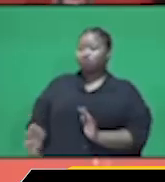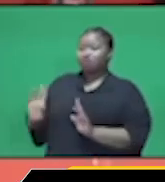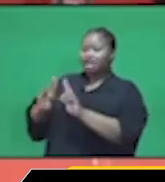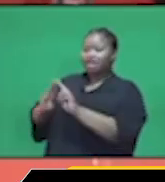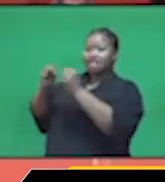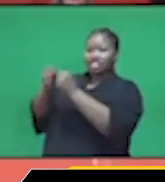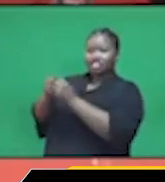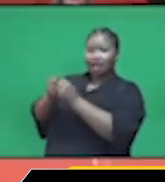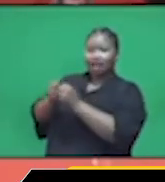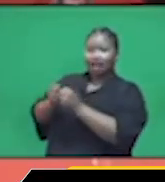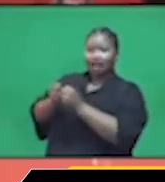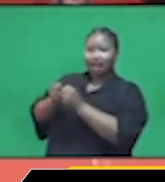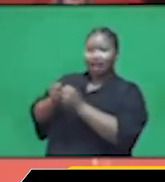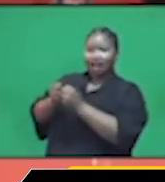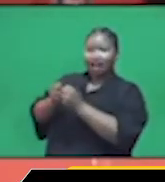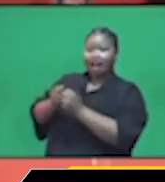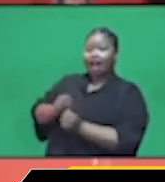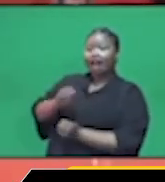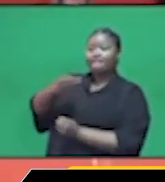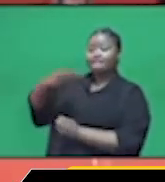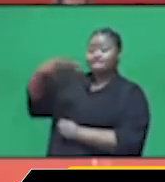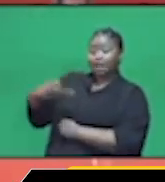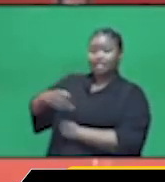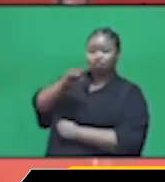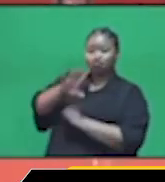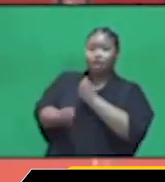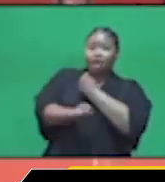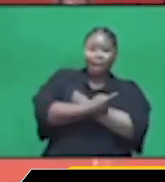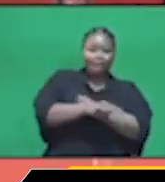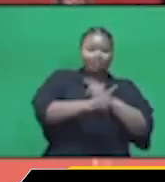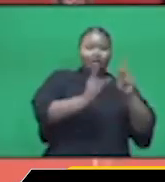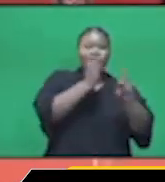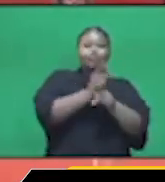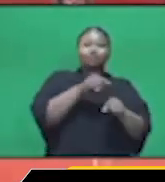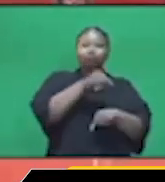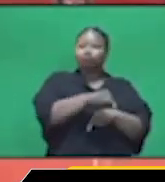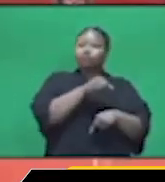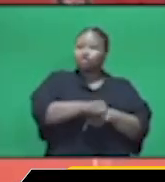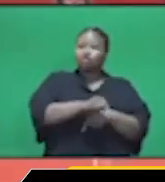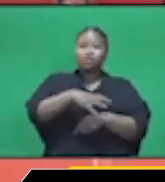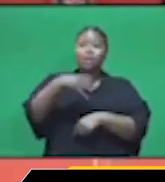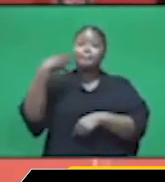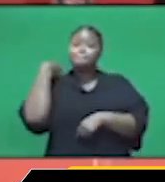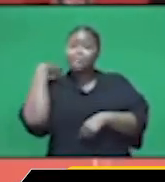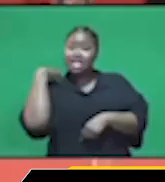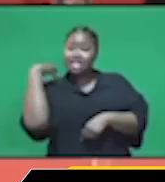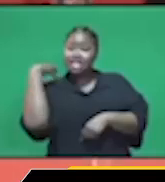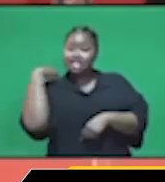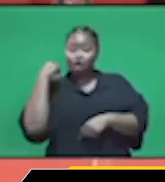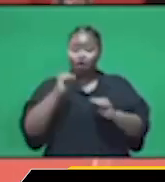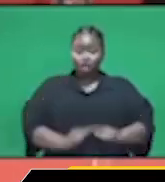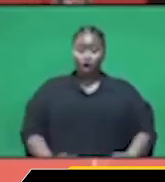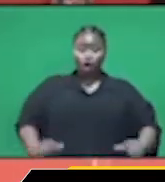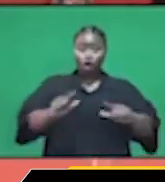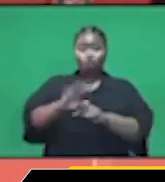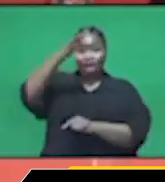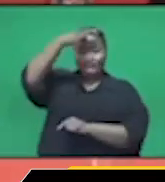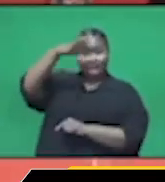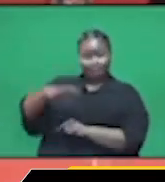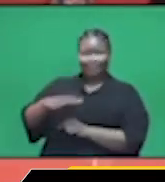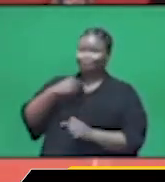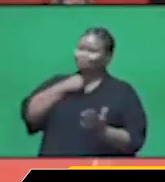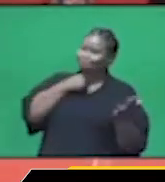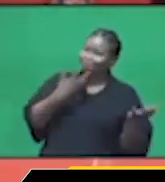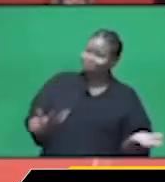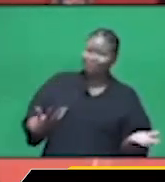Front, who also happens to be the Minister of Local Government. Unfortunately,